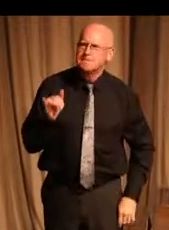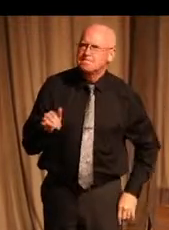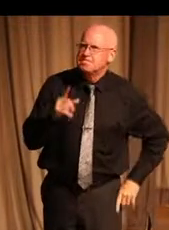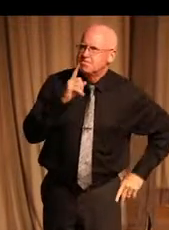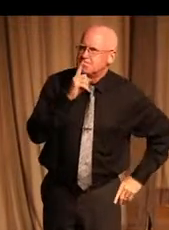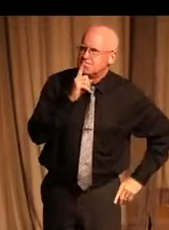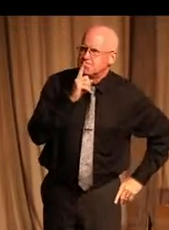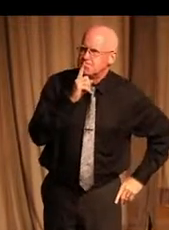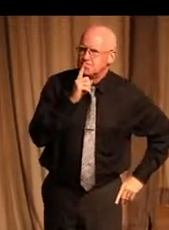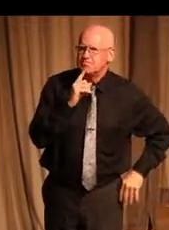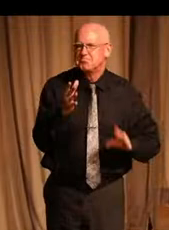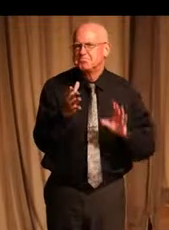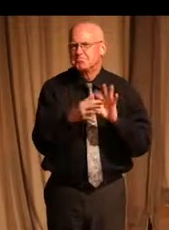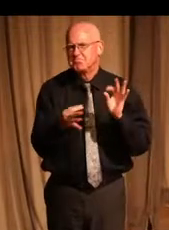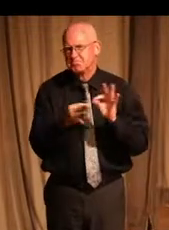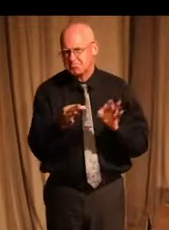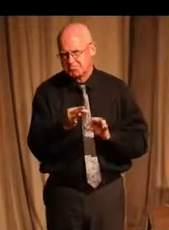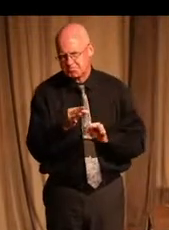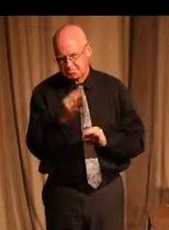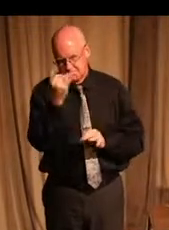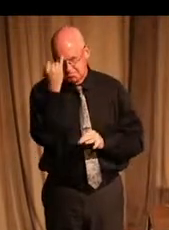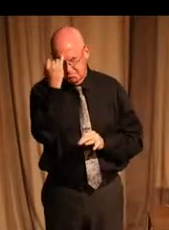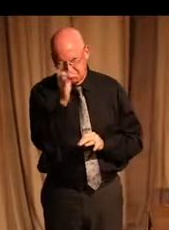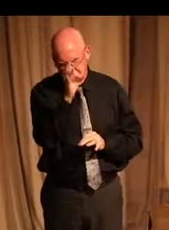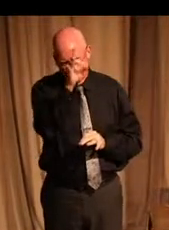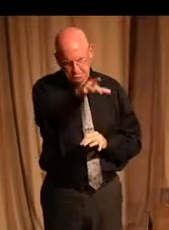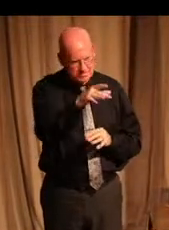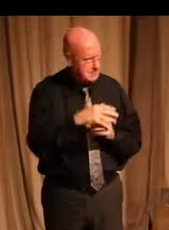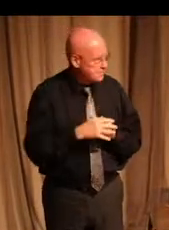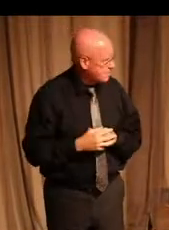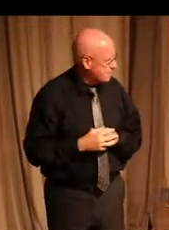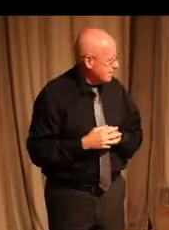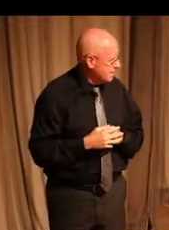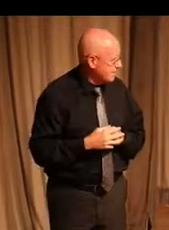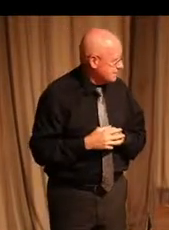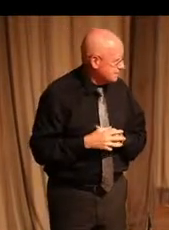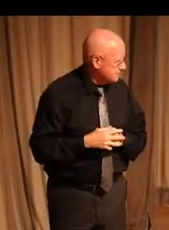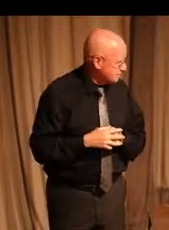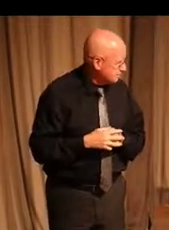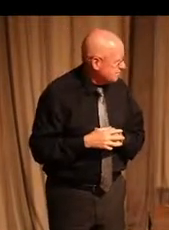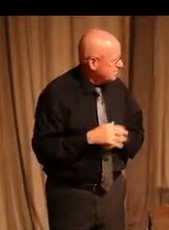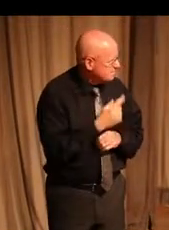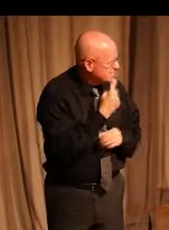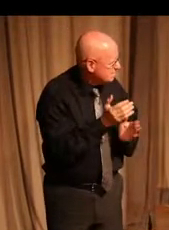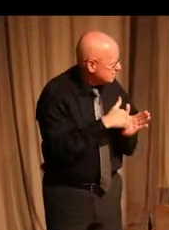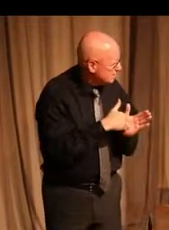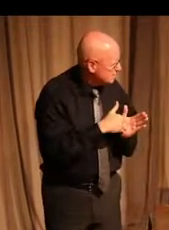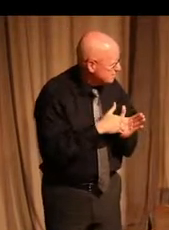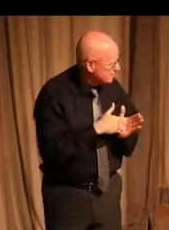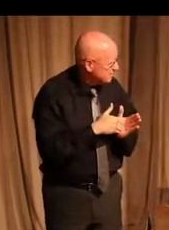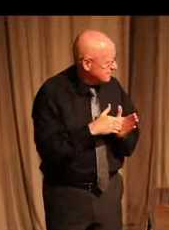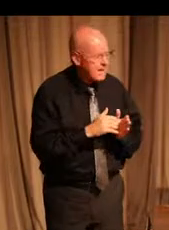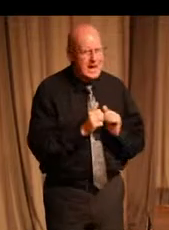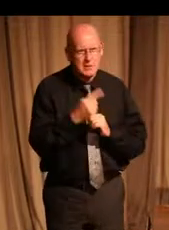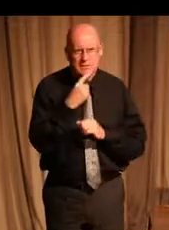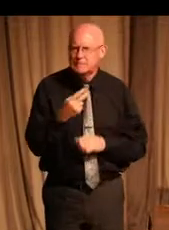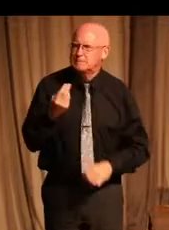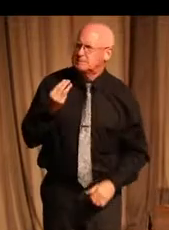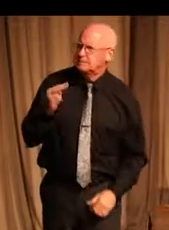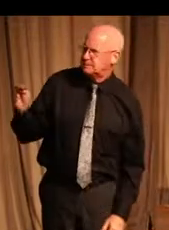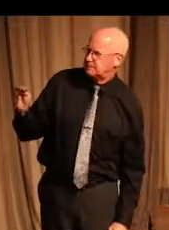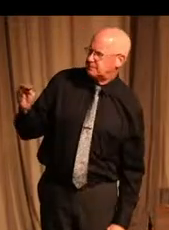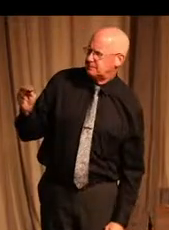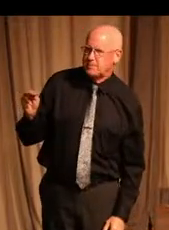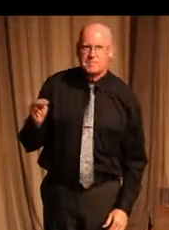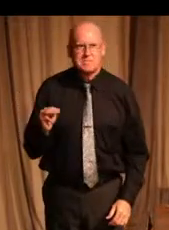So I have a couple of thoughts about that. One, we gonna fight in a parking lot. I can tell. Was it? Was it? It's the way you said, Black people